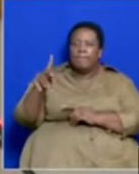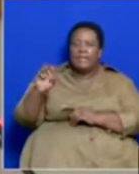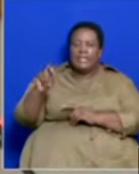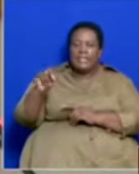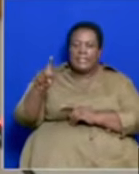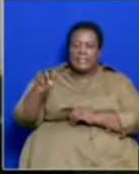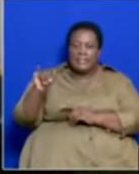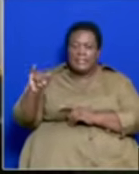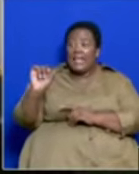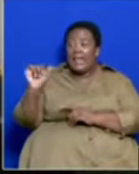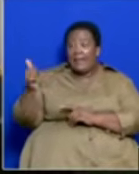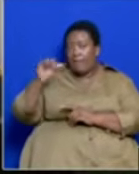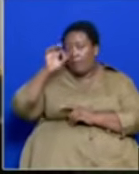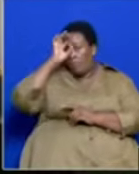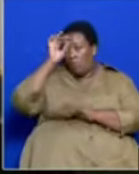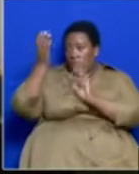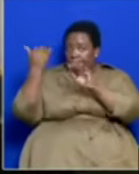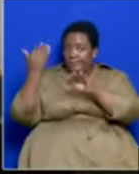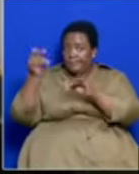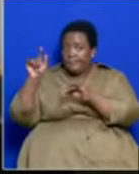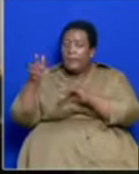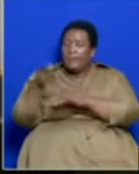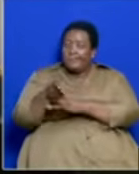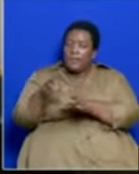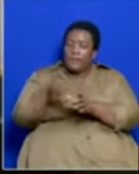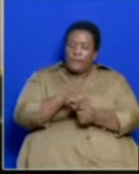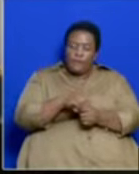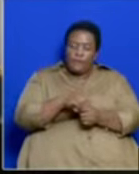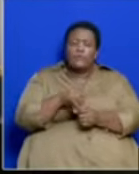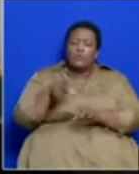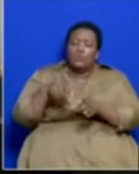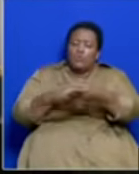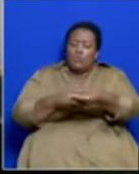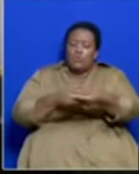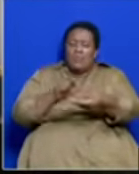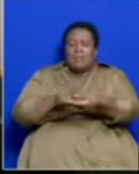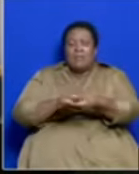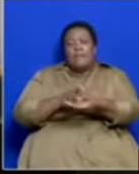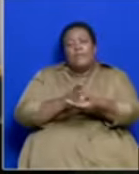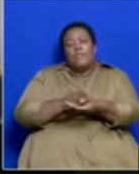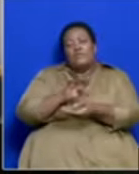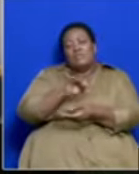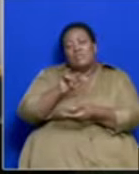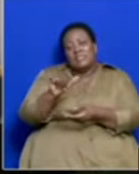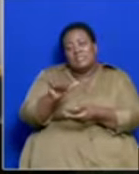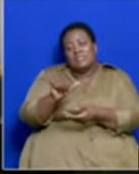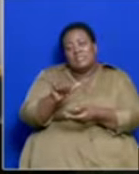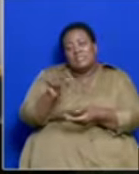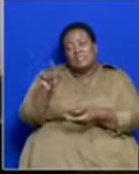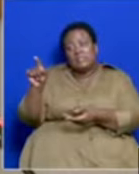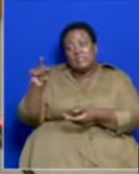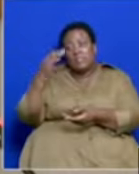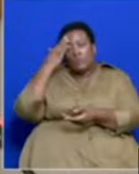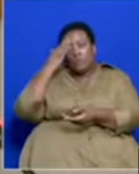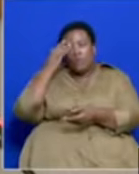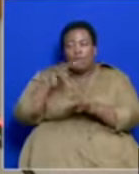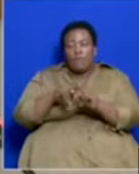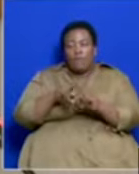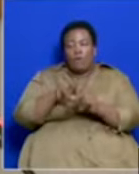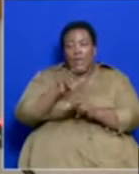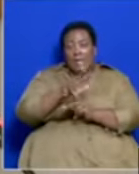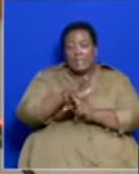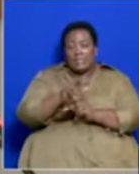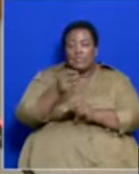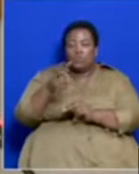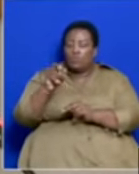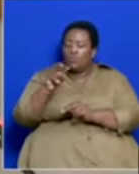in this document, at the page 46, Mr. Mackenzie notes, on 8th February 2003, at about 23